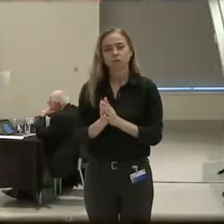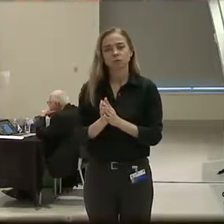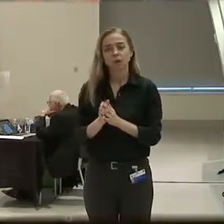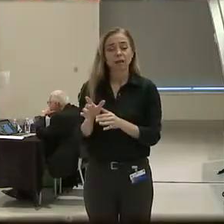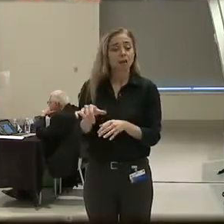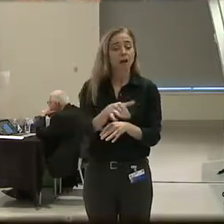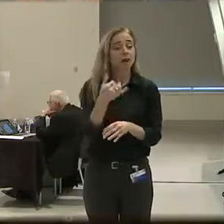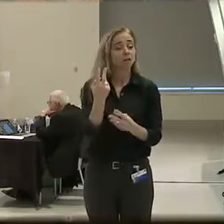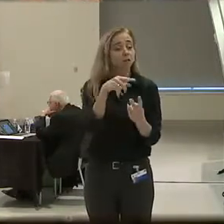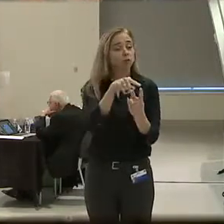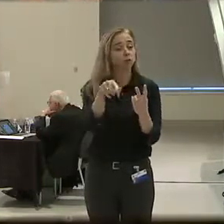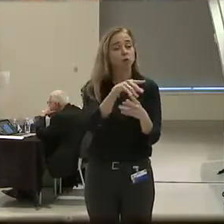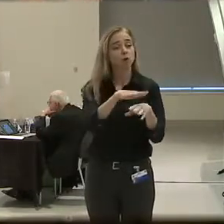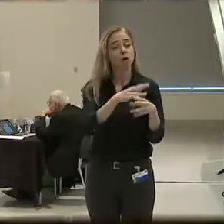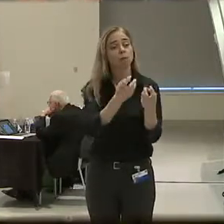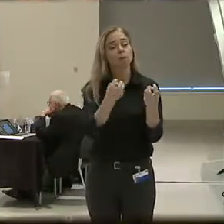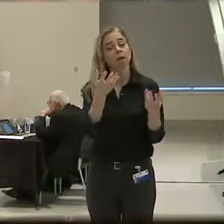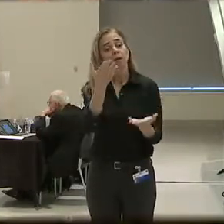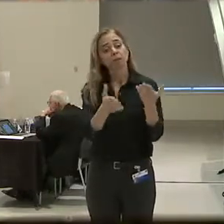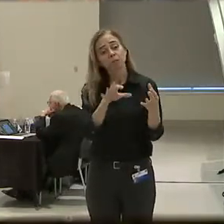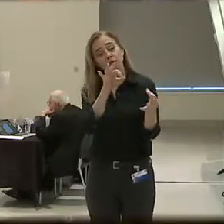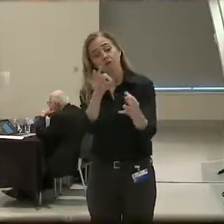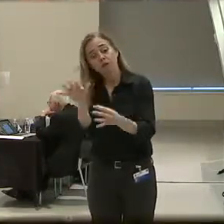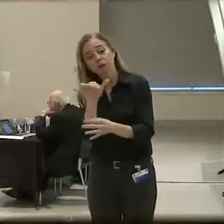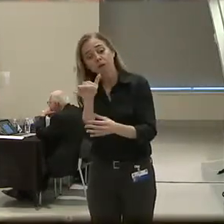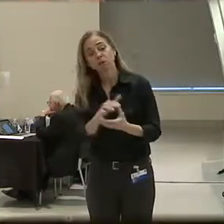some ideas as well.